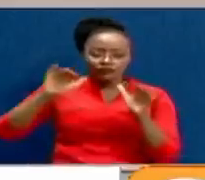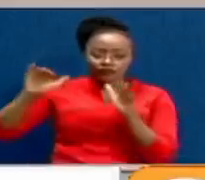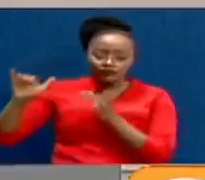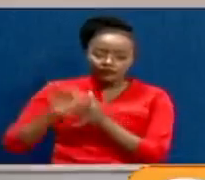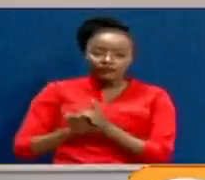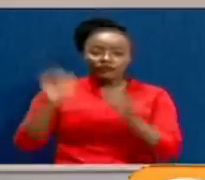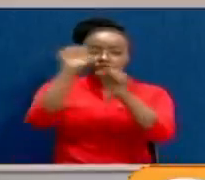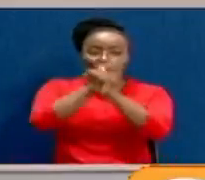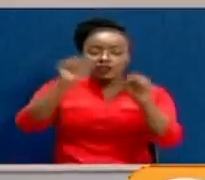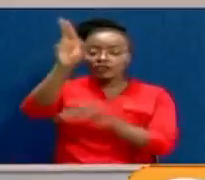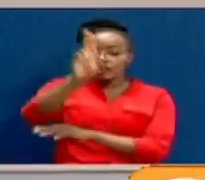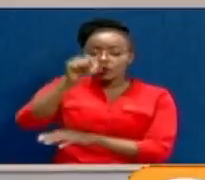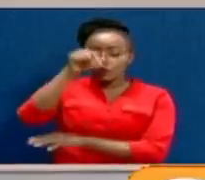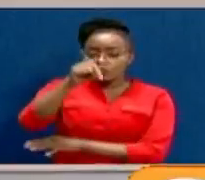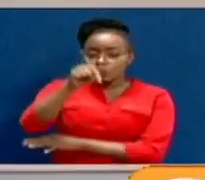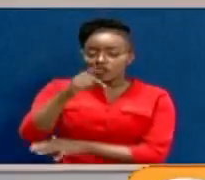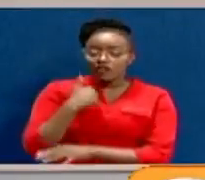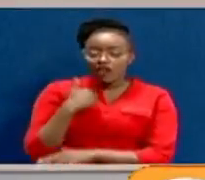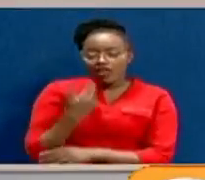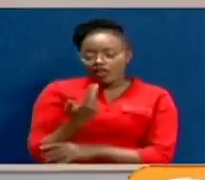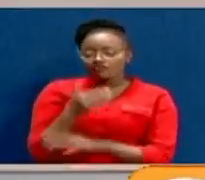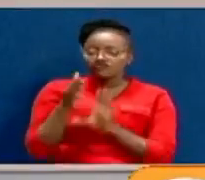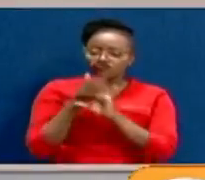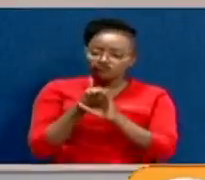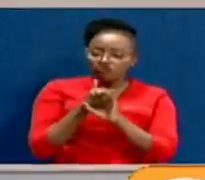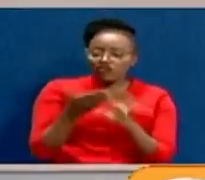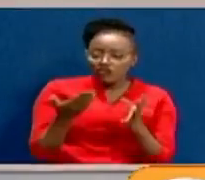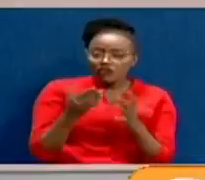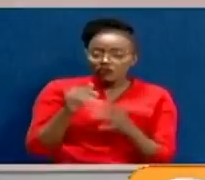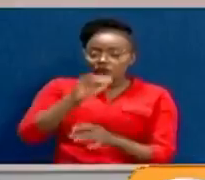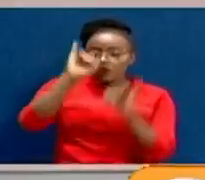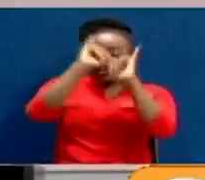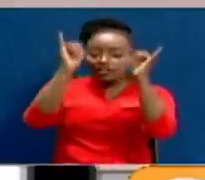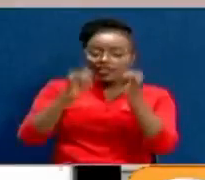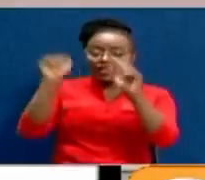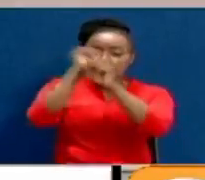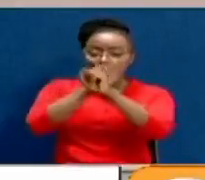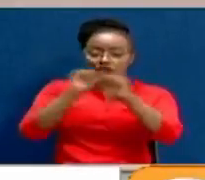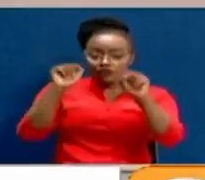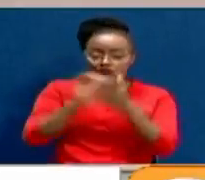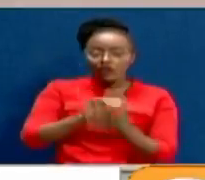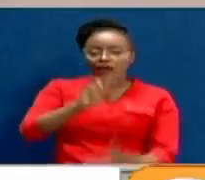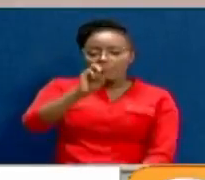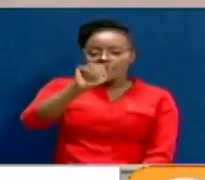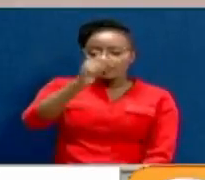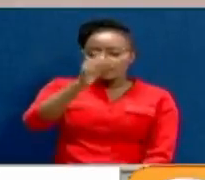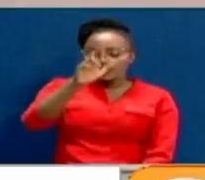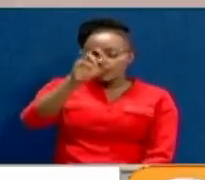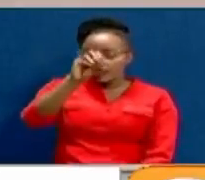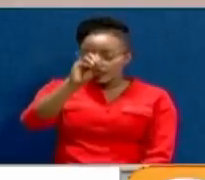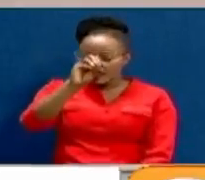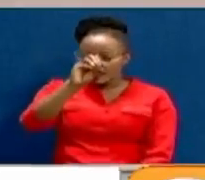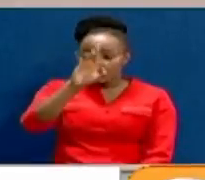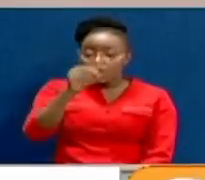And President Uhuru Kenyatta today paid a courtesy call on his Italian counterpart Sergio Mattarrella at his